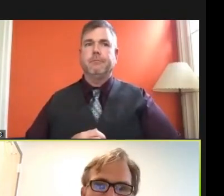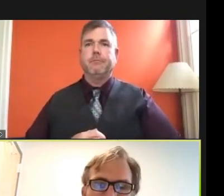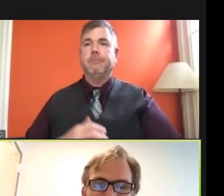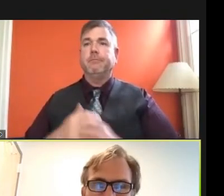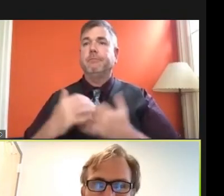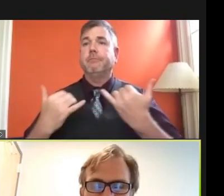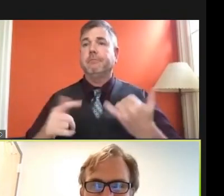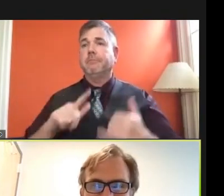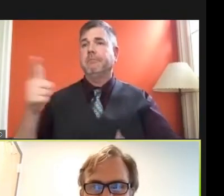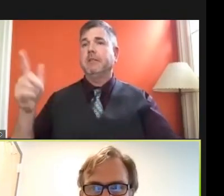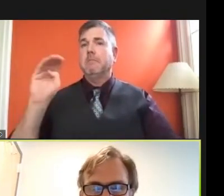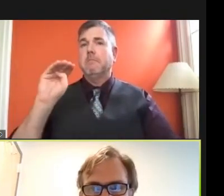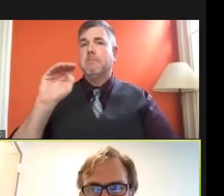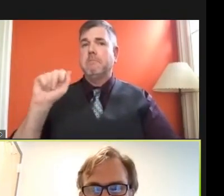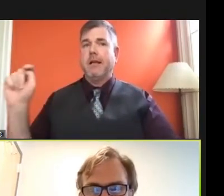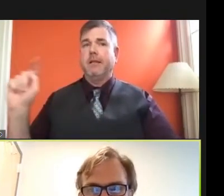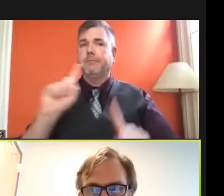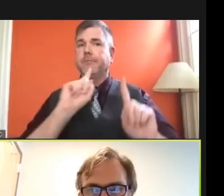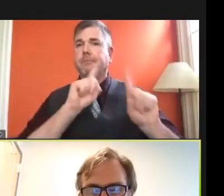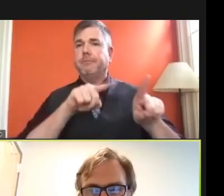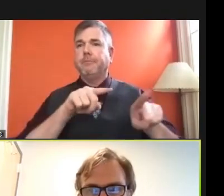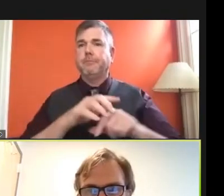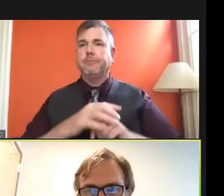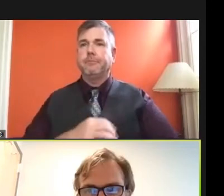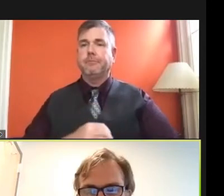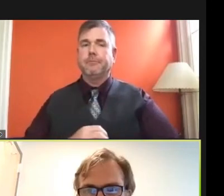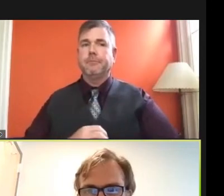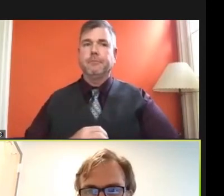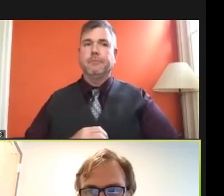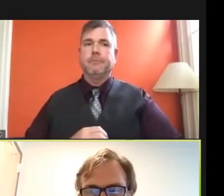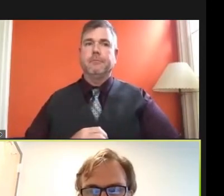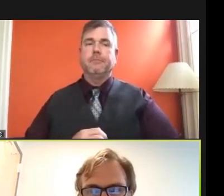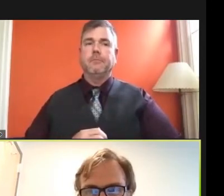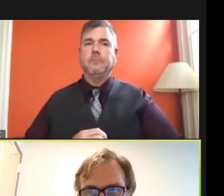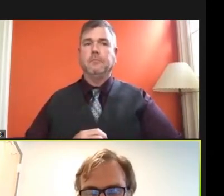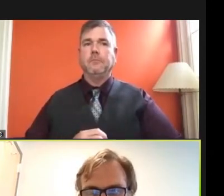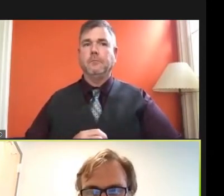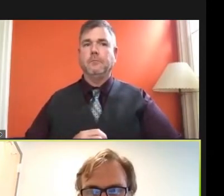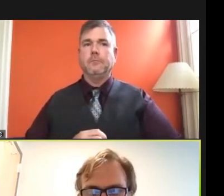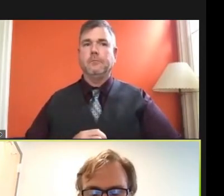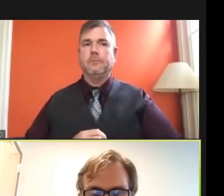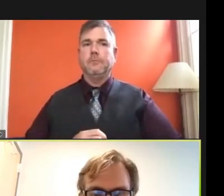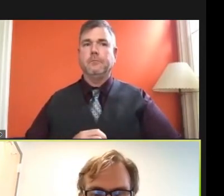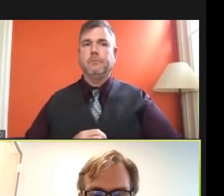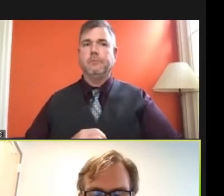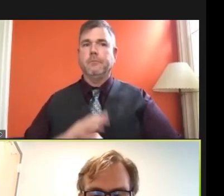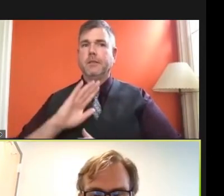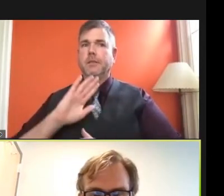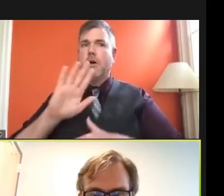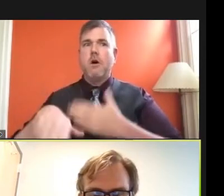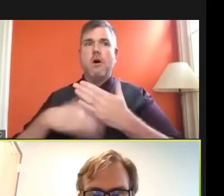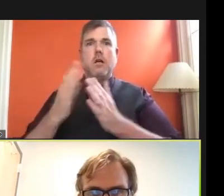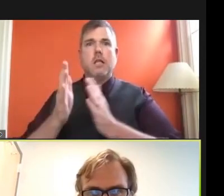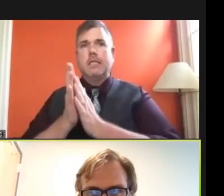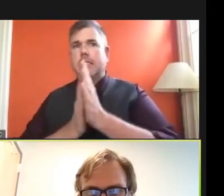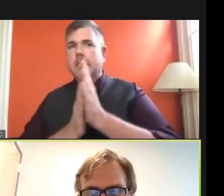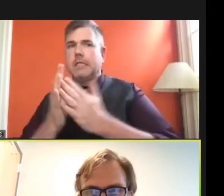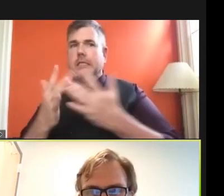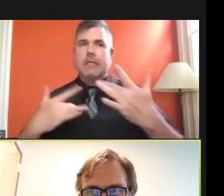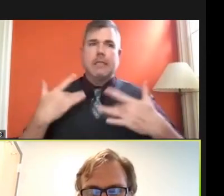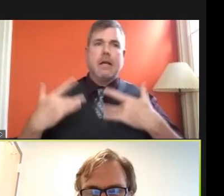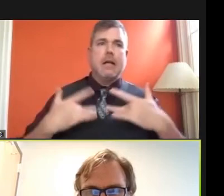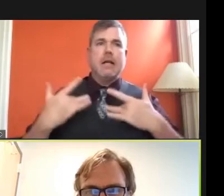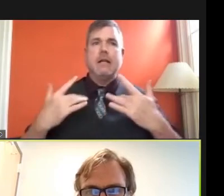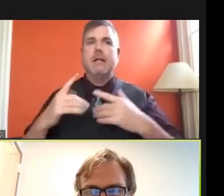Yeah, I think we all are eager to have a better sense of what the future holds. And I think as a